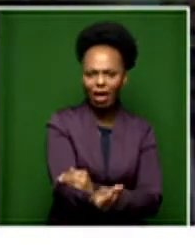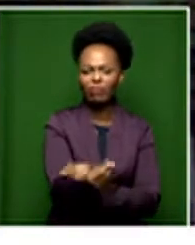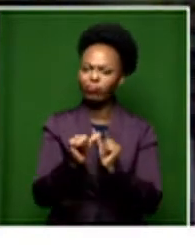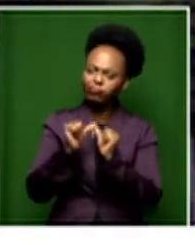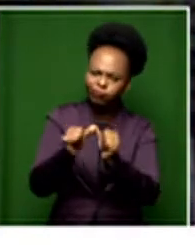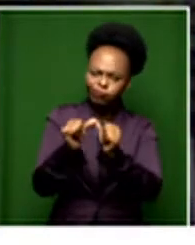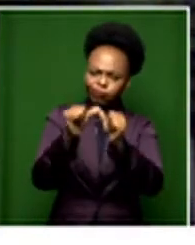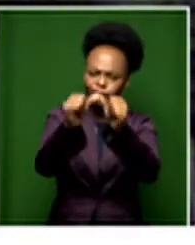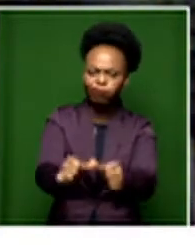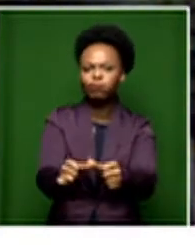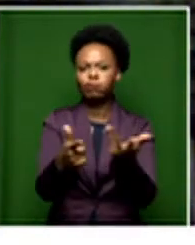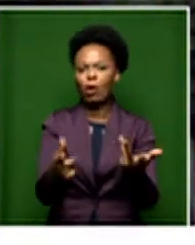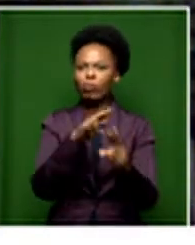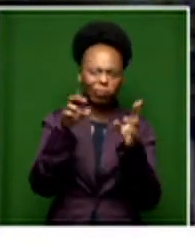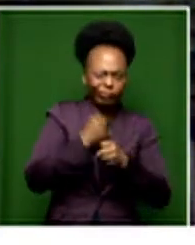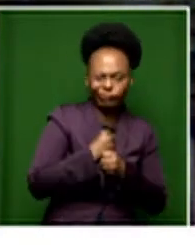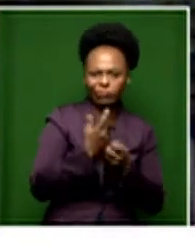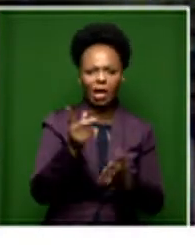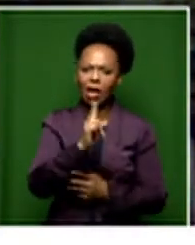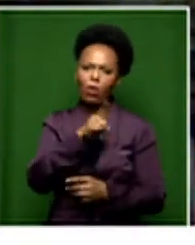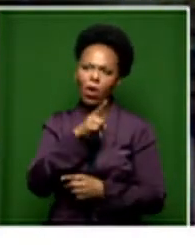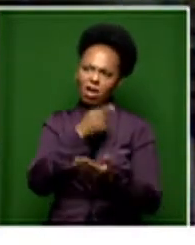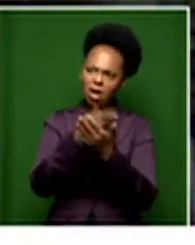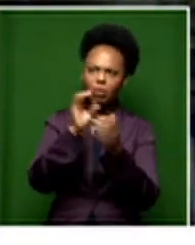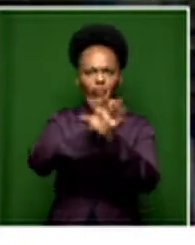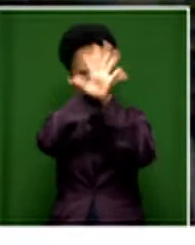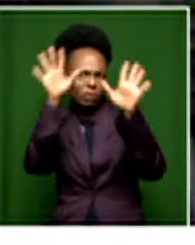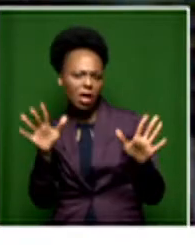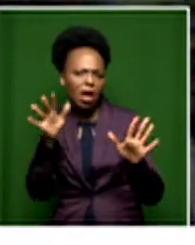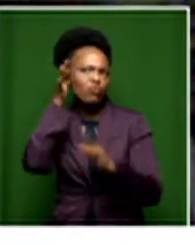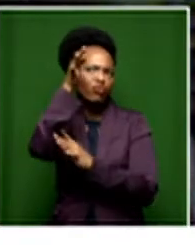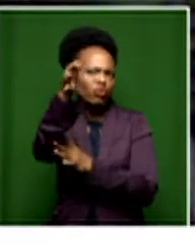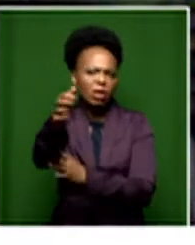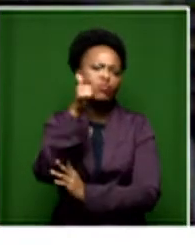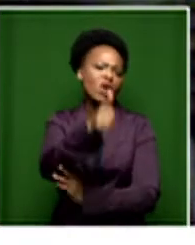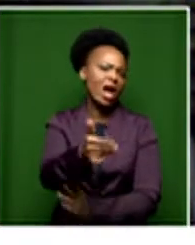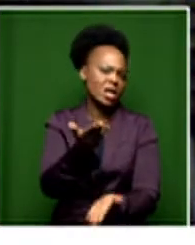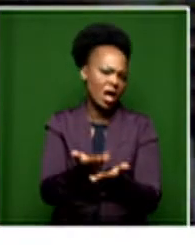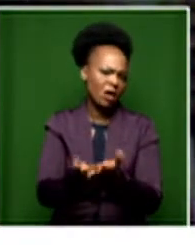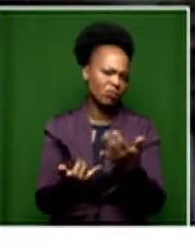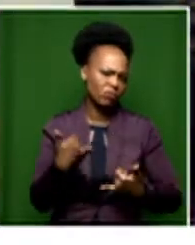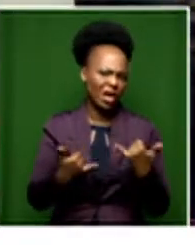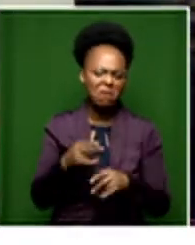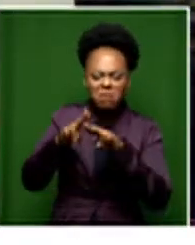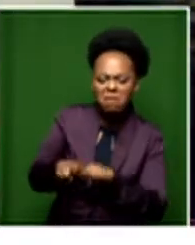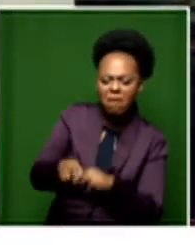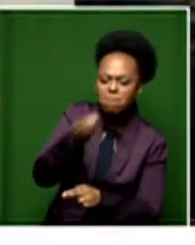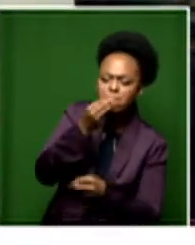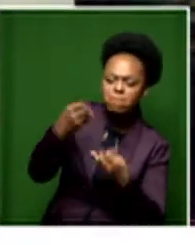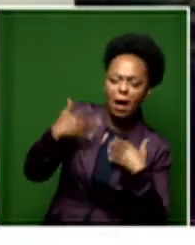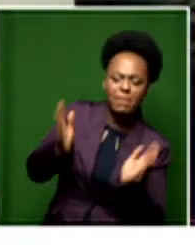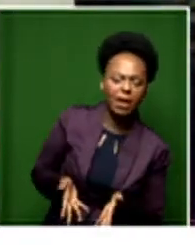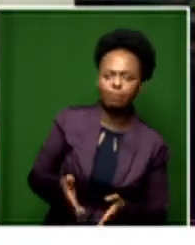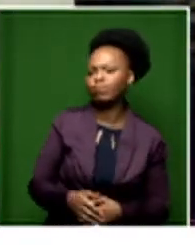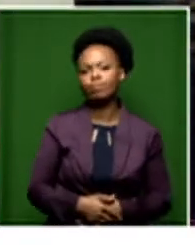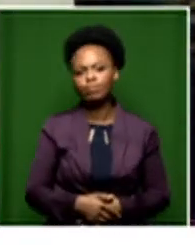sustain them and to create a brighter future for themselves, not to be dependent on a plate of meal. And how would you like to see